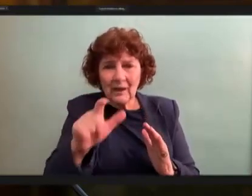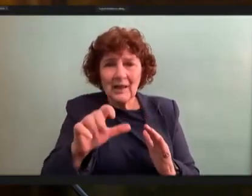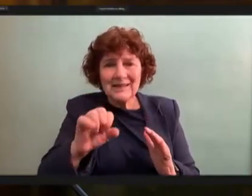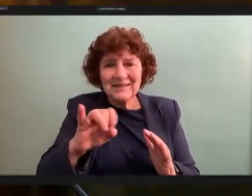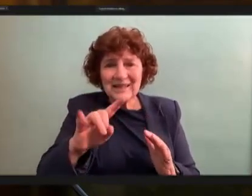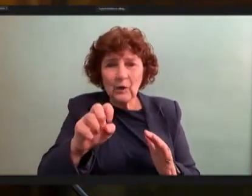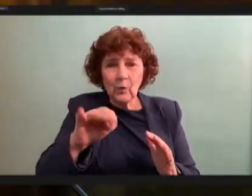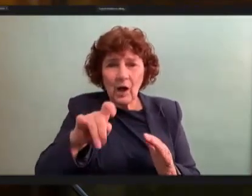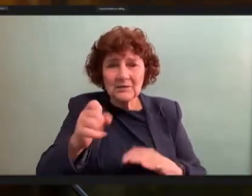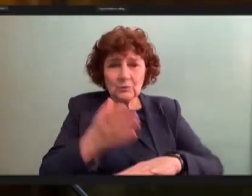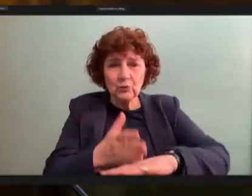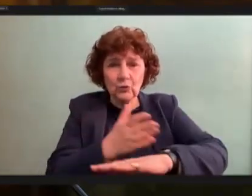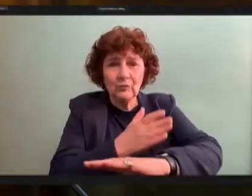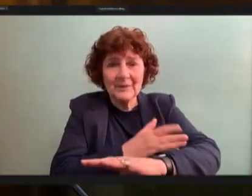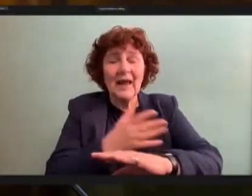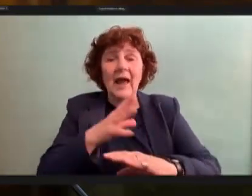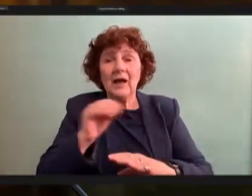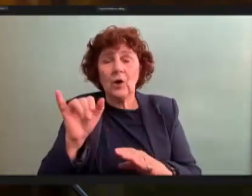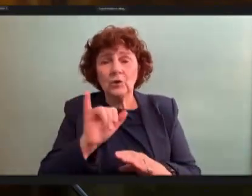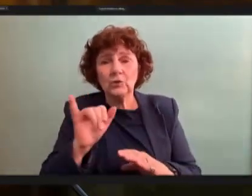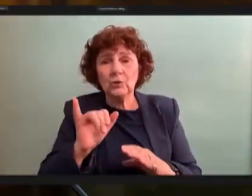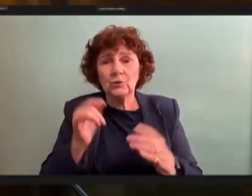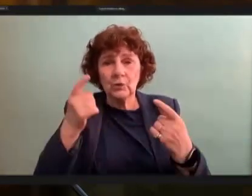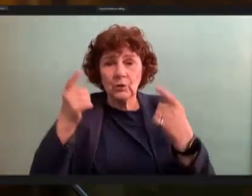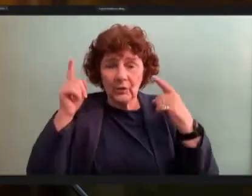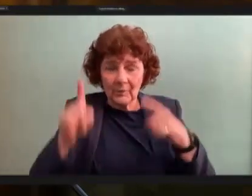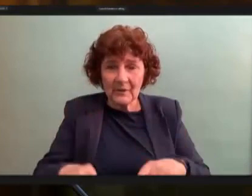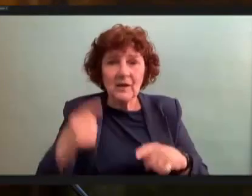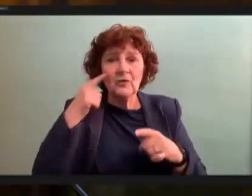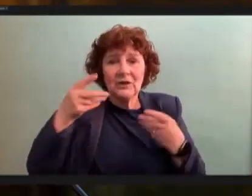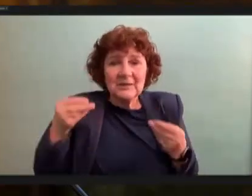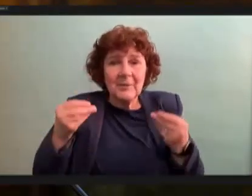further providing for an agreement and expenditures not to exceed